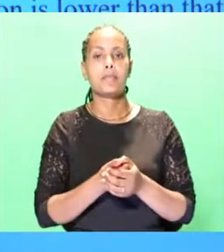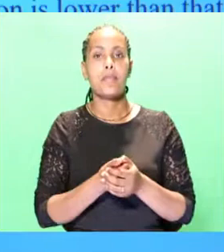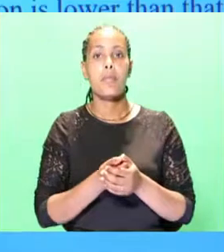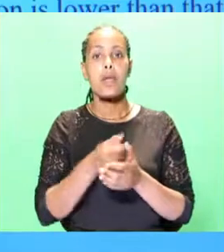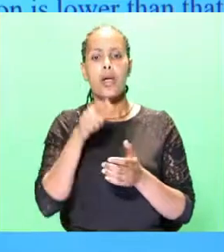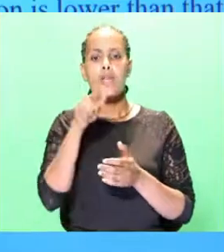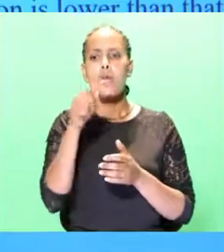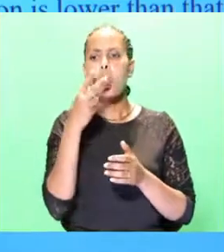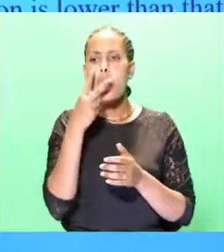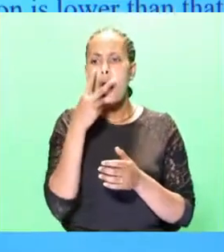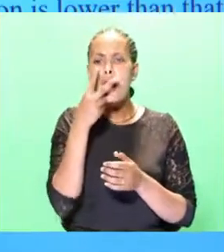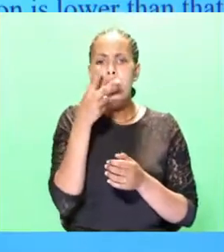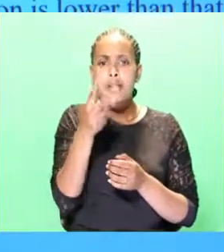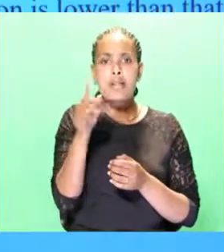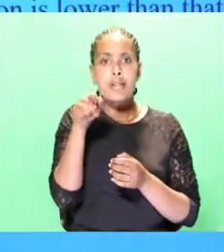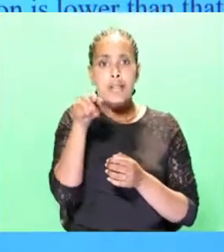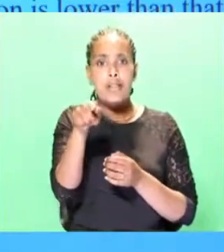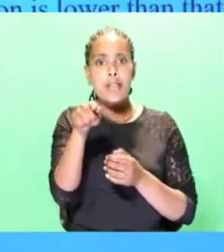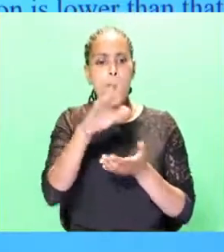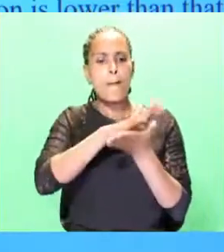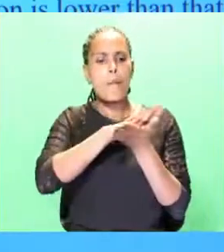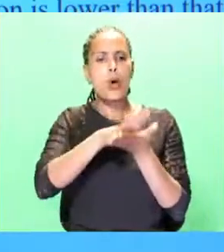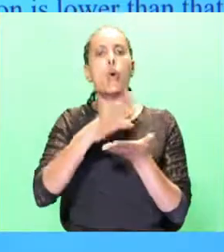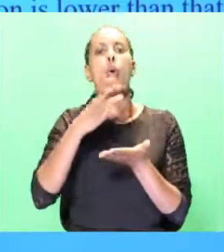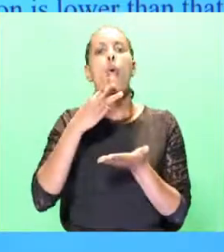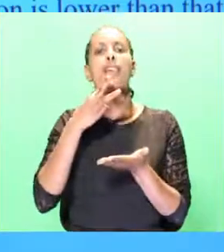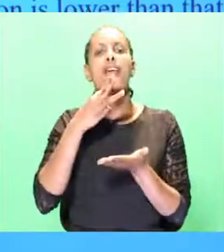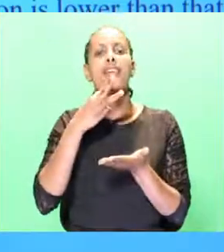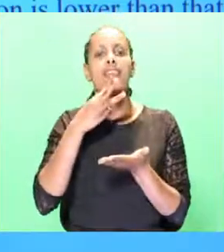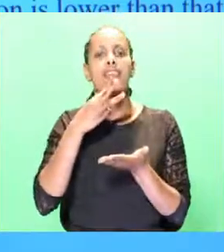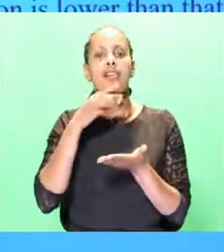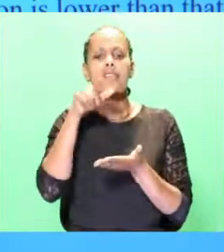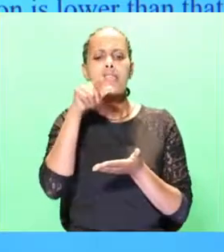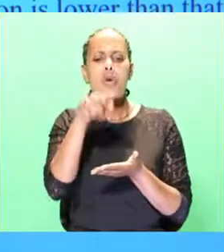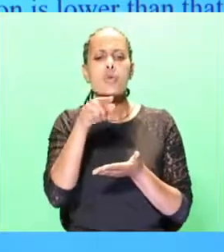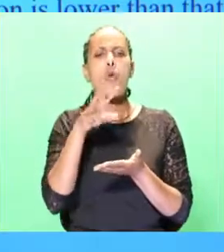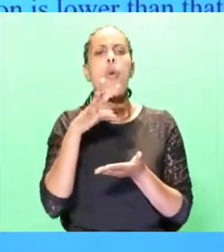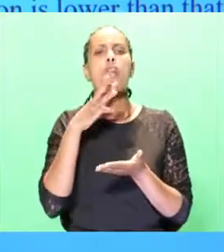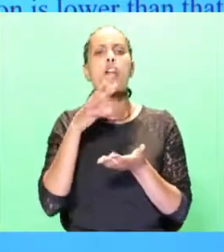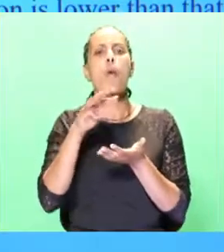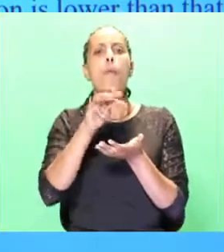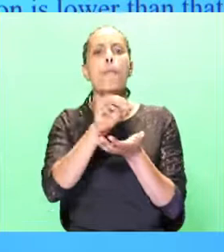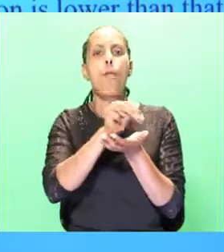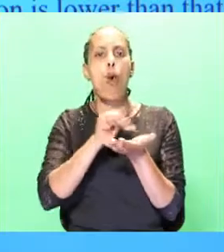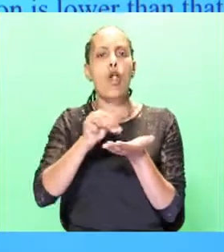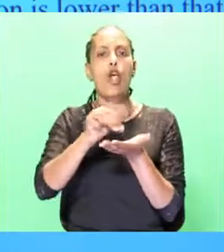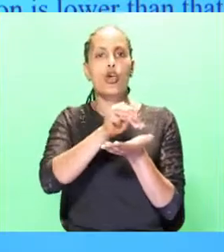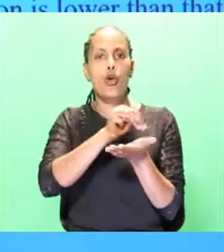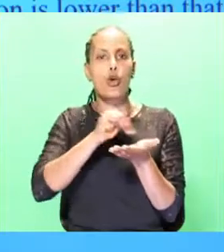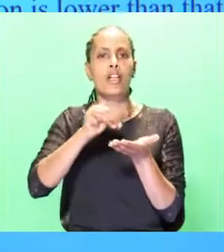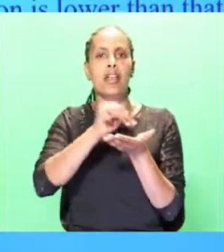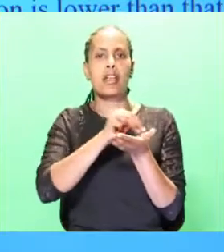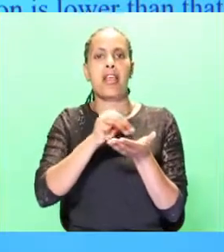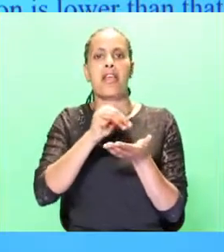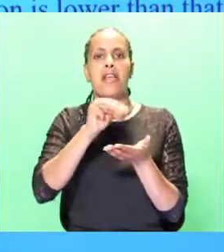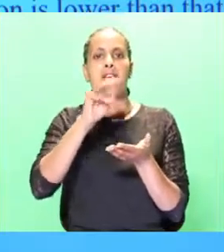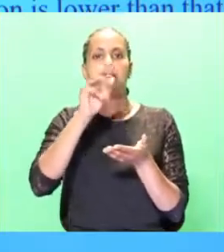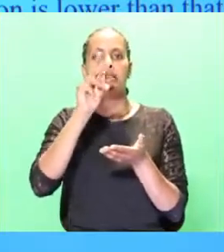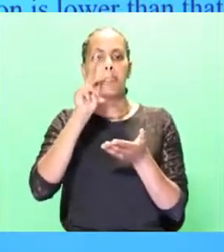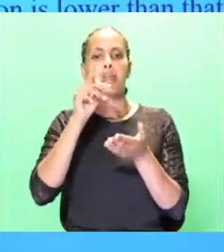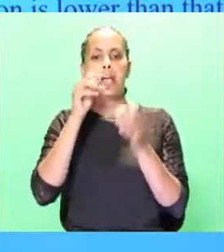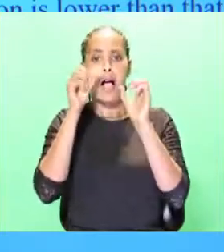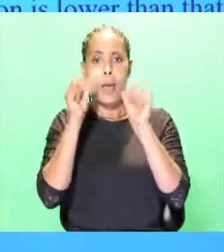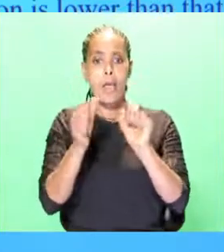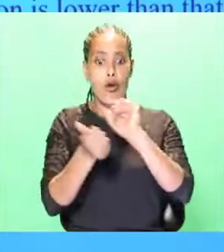If you look at this pure water, those water molecules with enough kinetic energy can